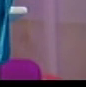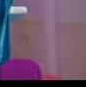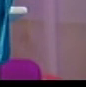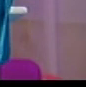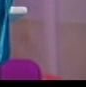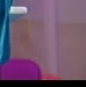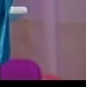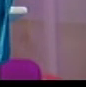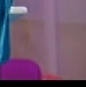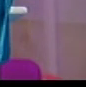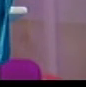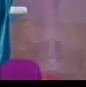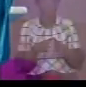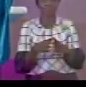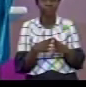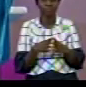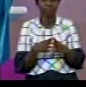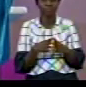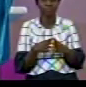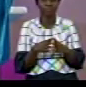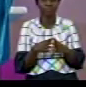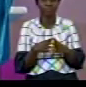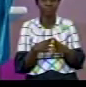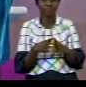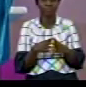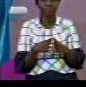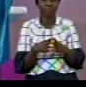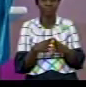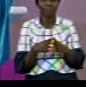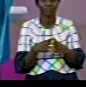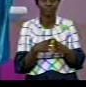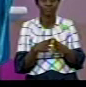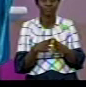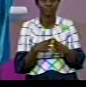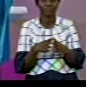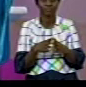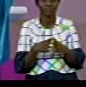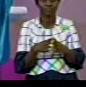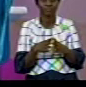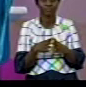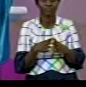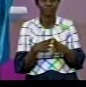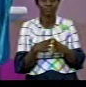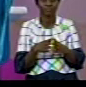cherokee can know that something has happened to them